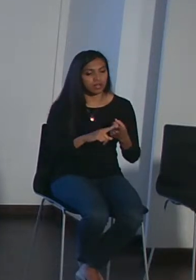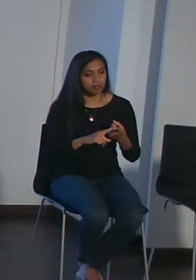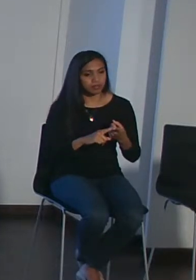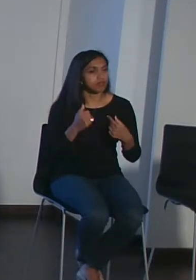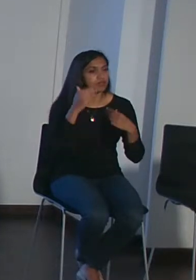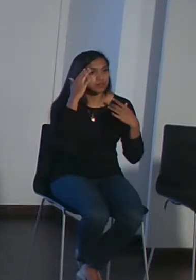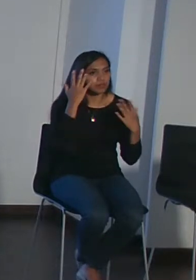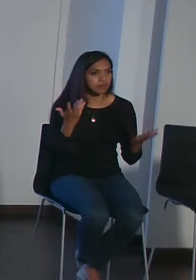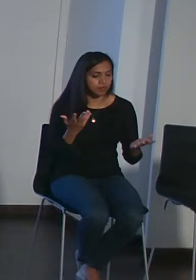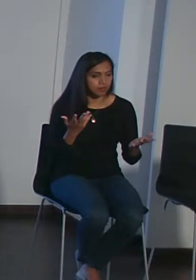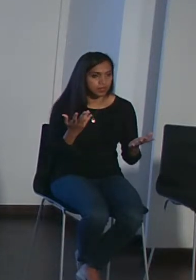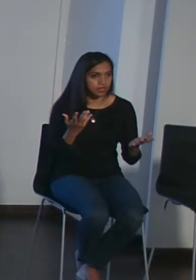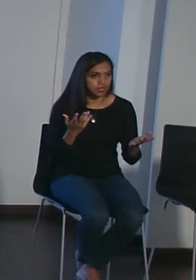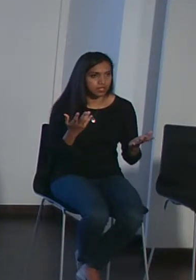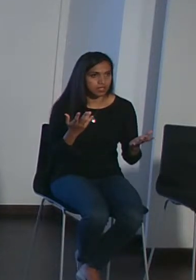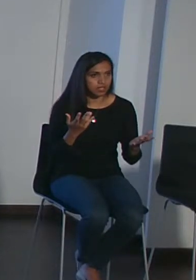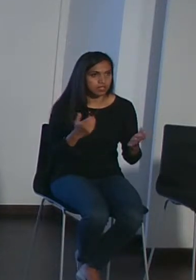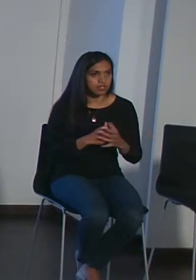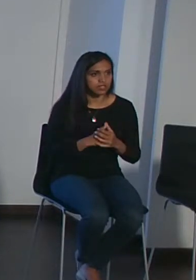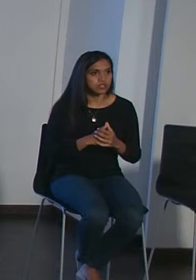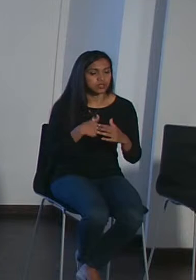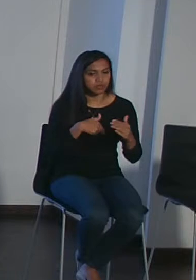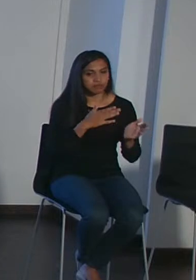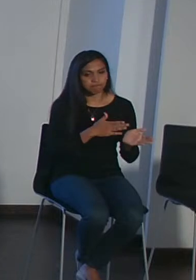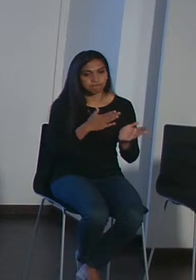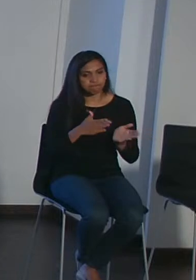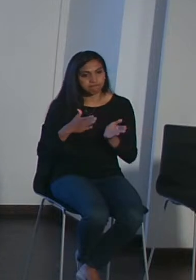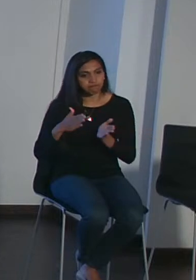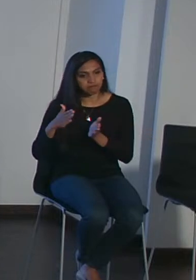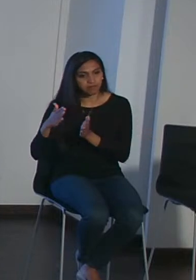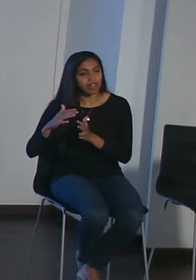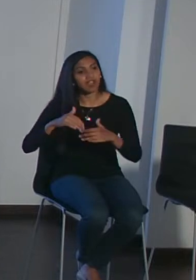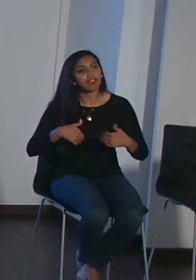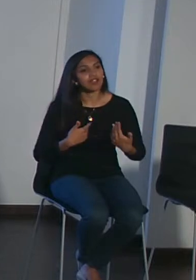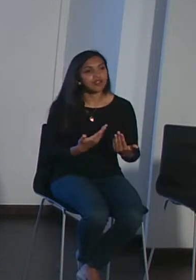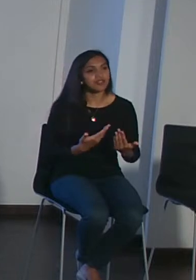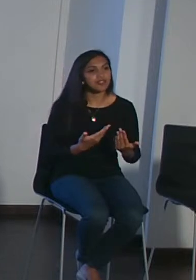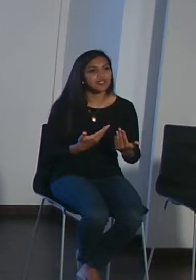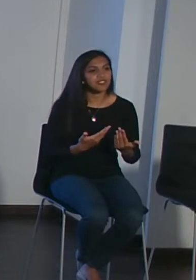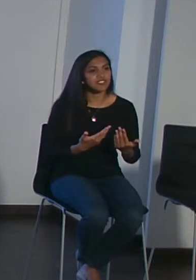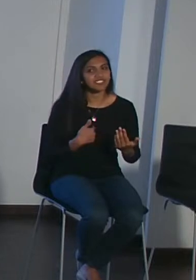there. I mean, not just the internet, but here.